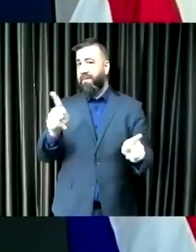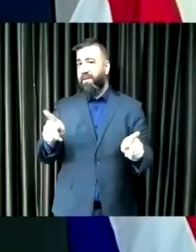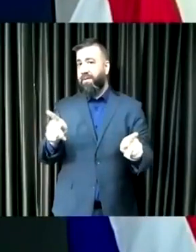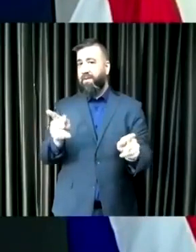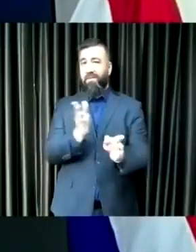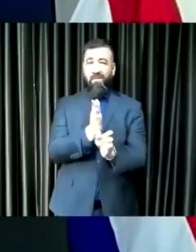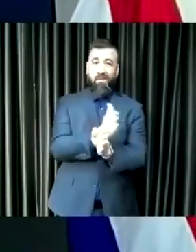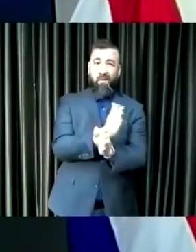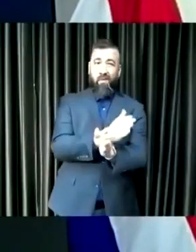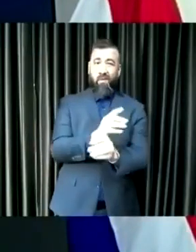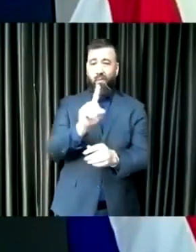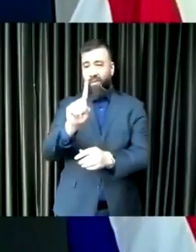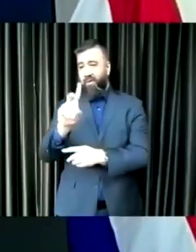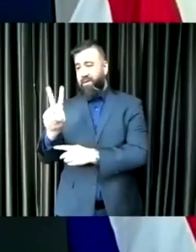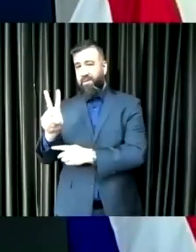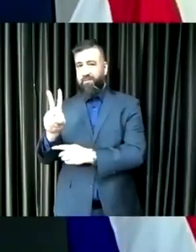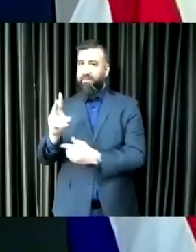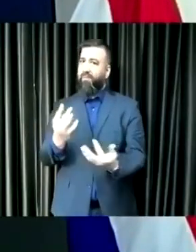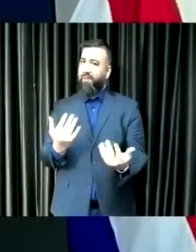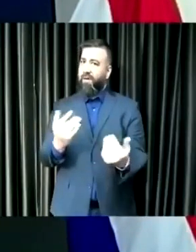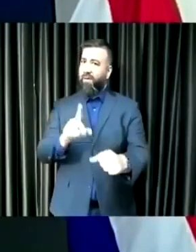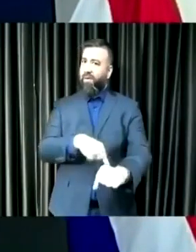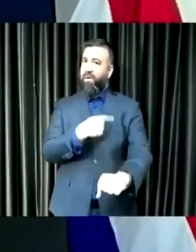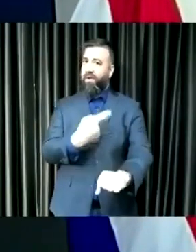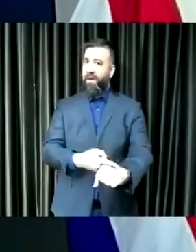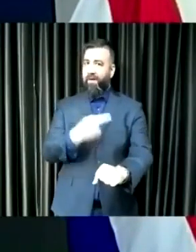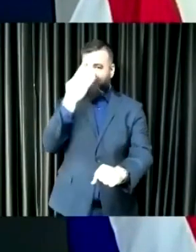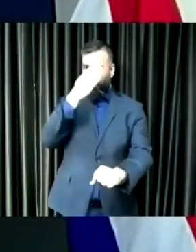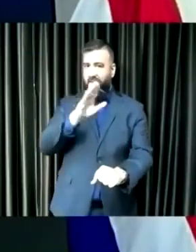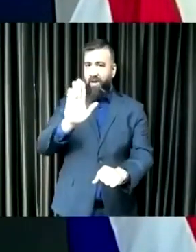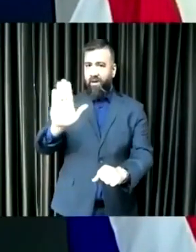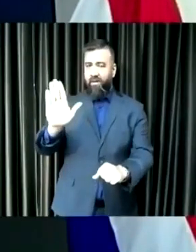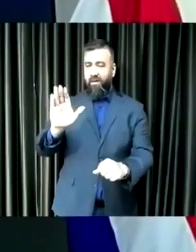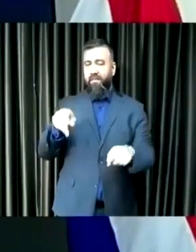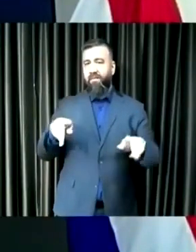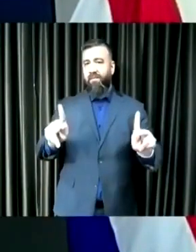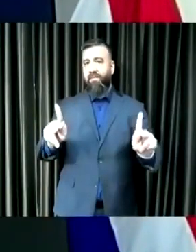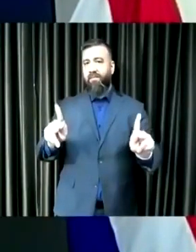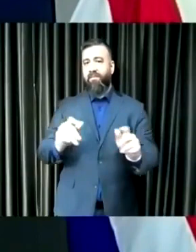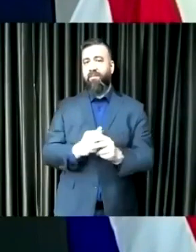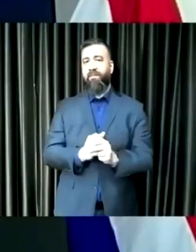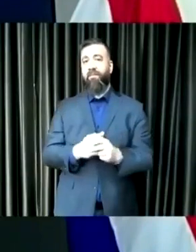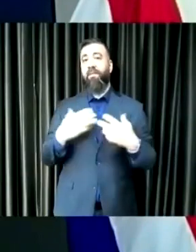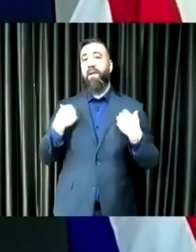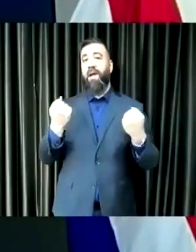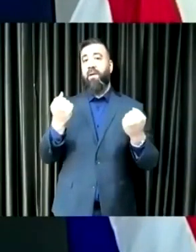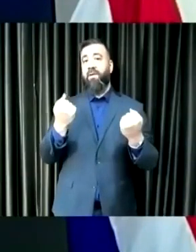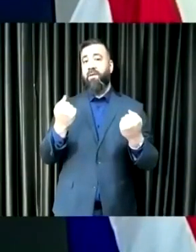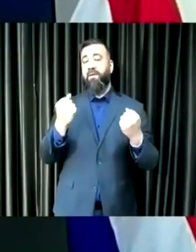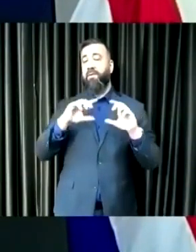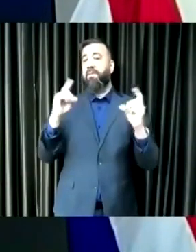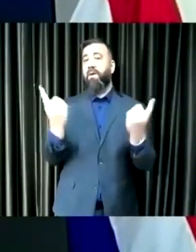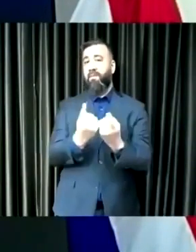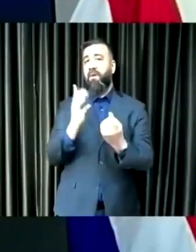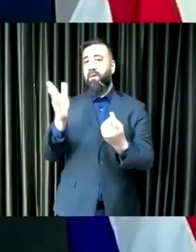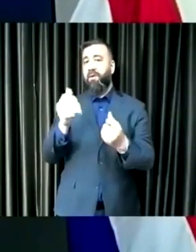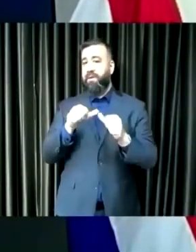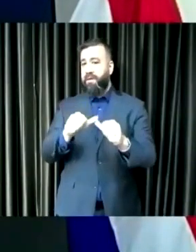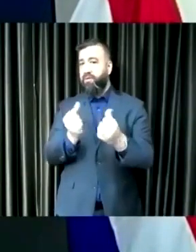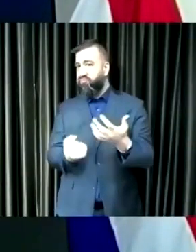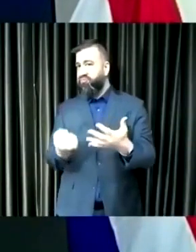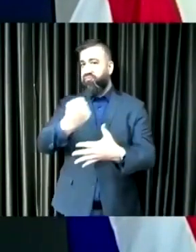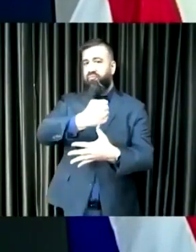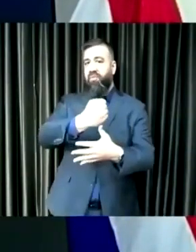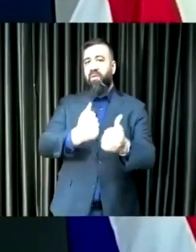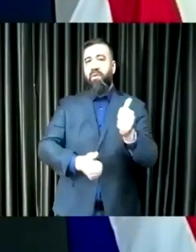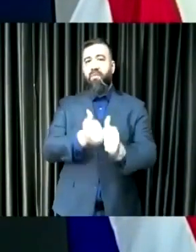in earlier tiers have been waiting a long time to get their chance. The health department will continue to prioritize the most vulnerable people